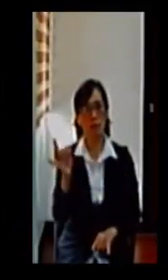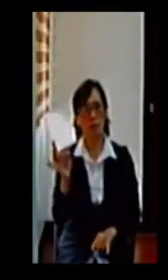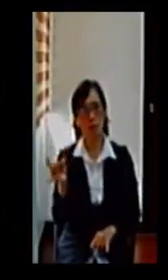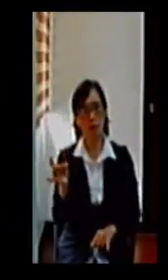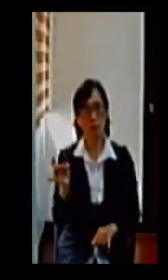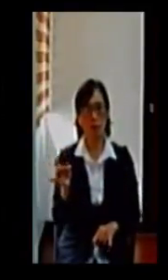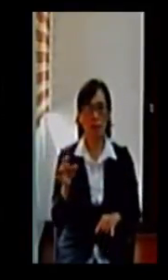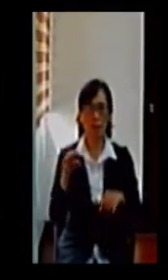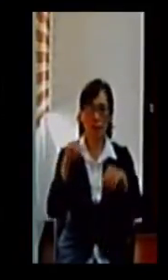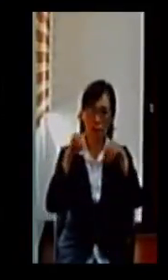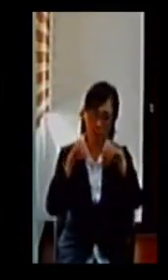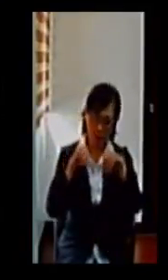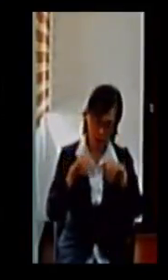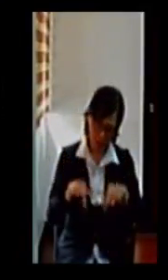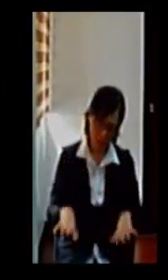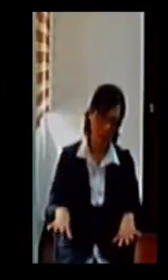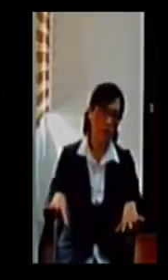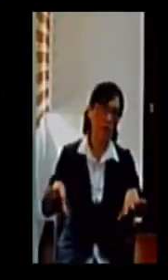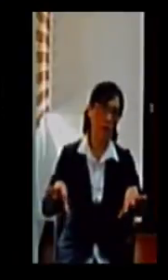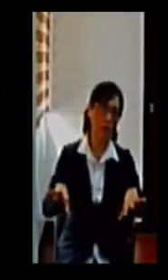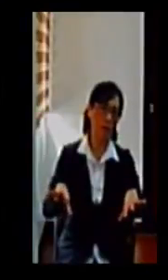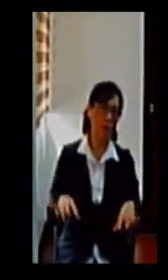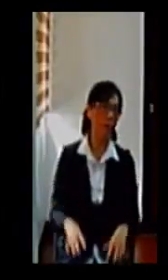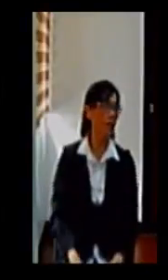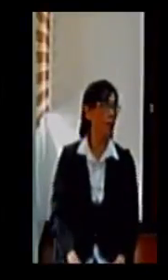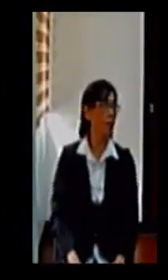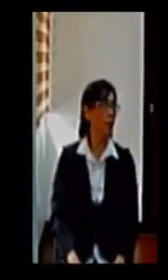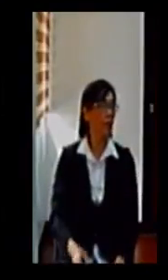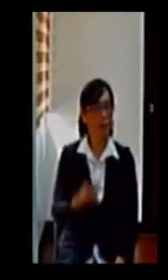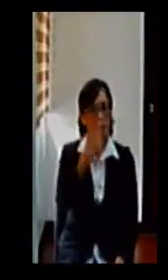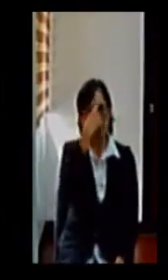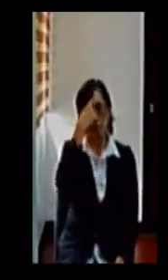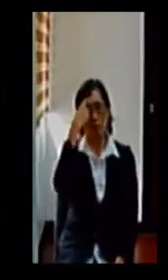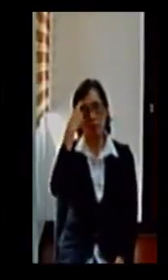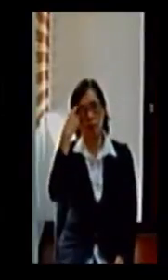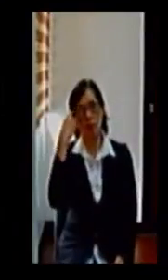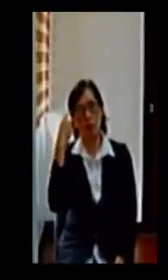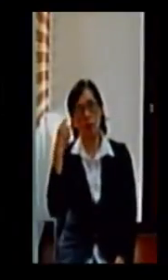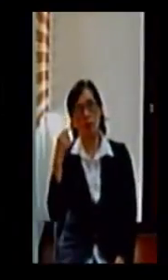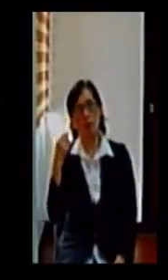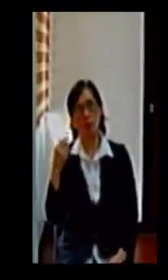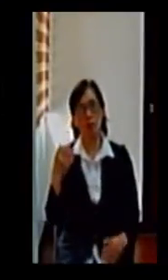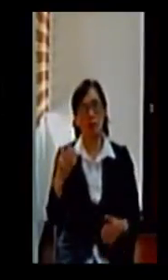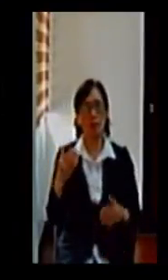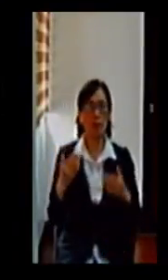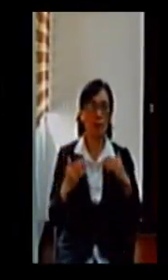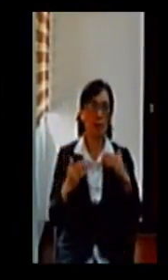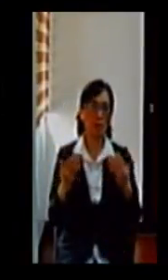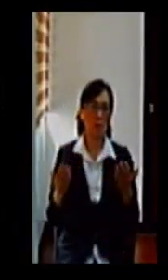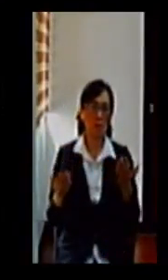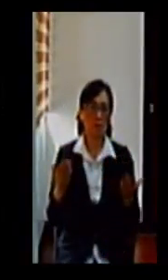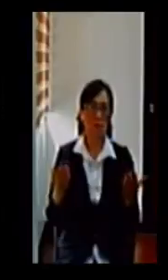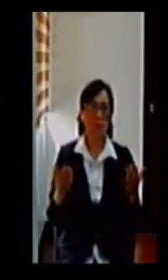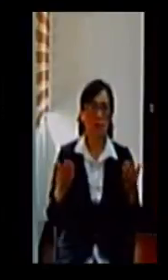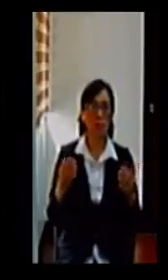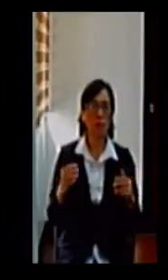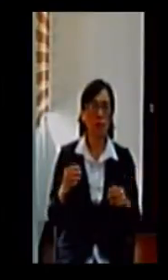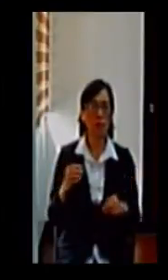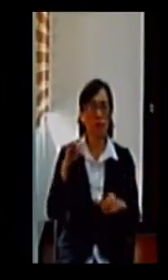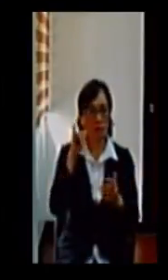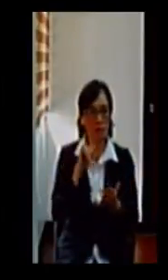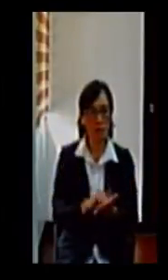gone. Natuno, lahat yun. So, because there's a mismatch between species and land.